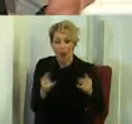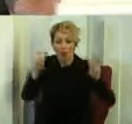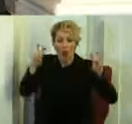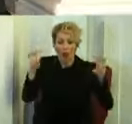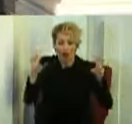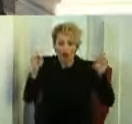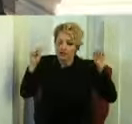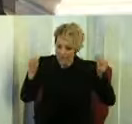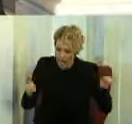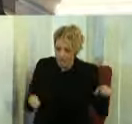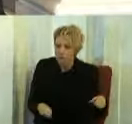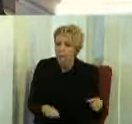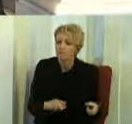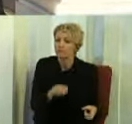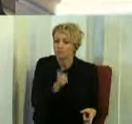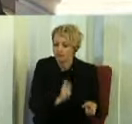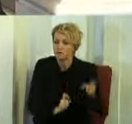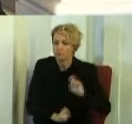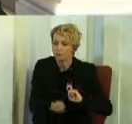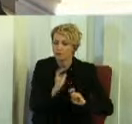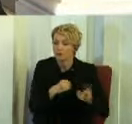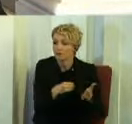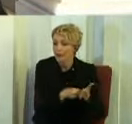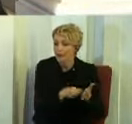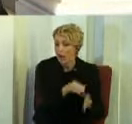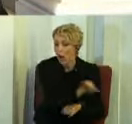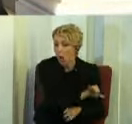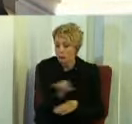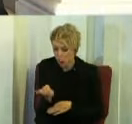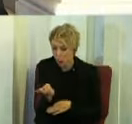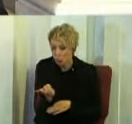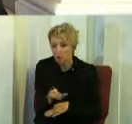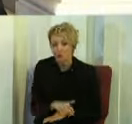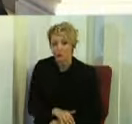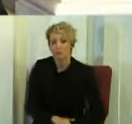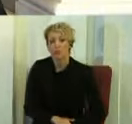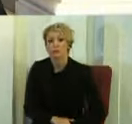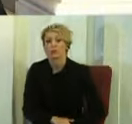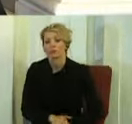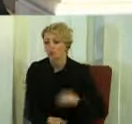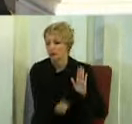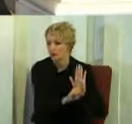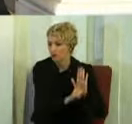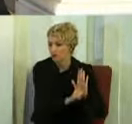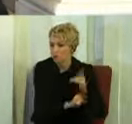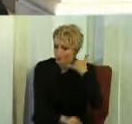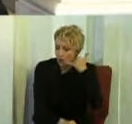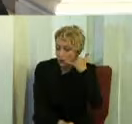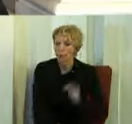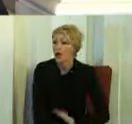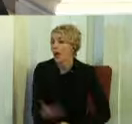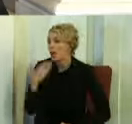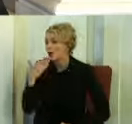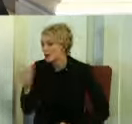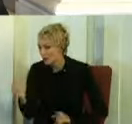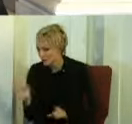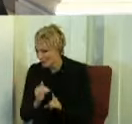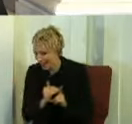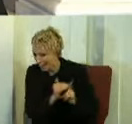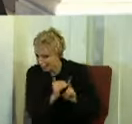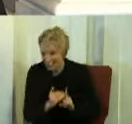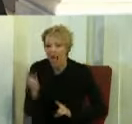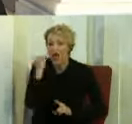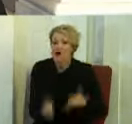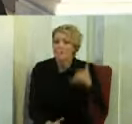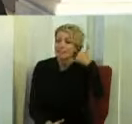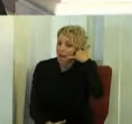all those in our congregation to invite to give and to serve those. That's a good reminder if you have a cell phone on you this morning. If you could